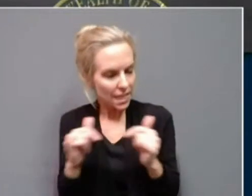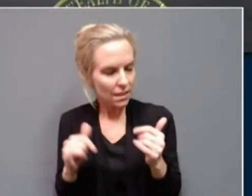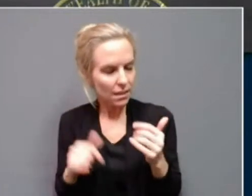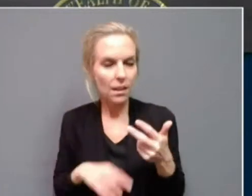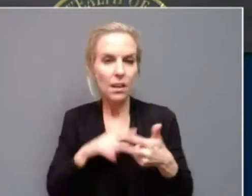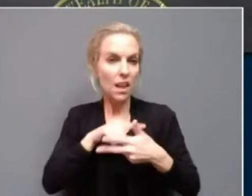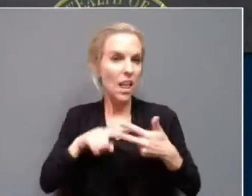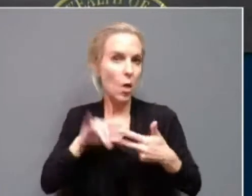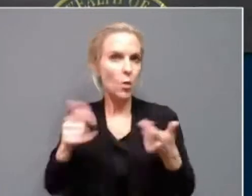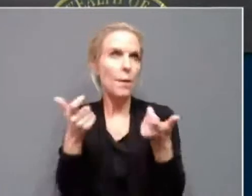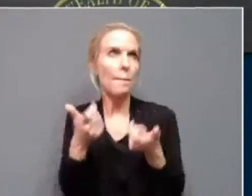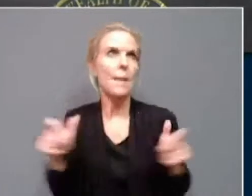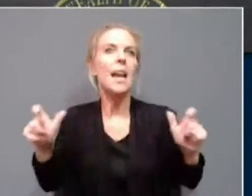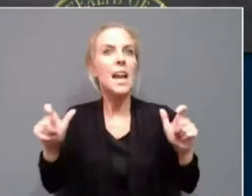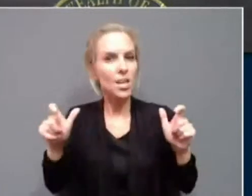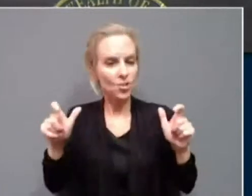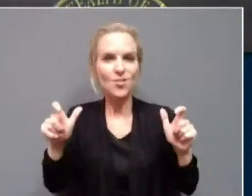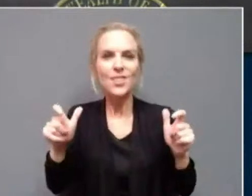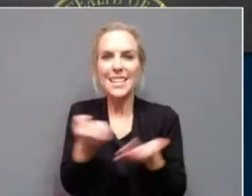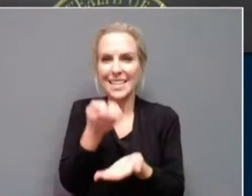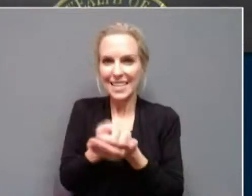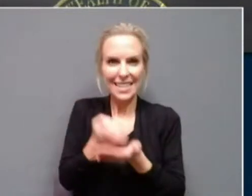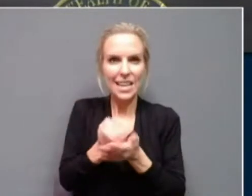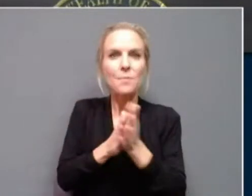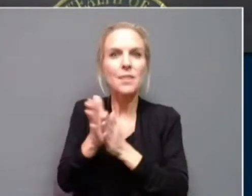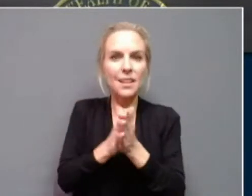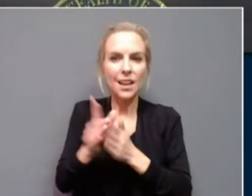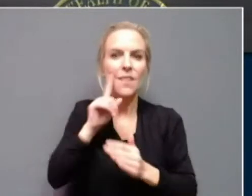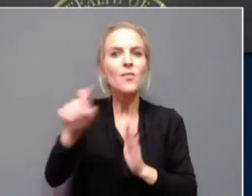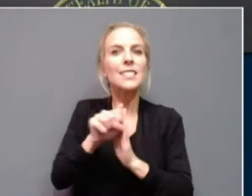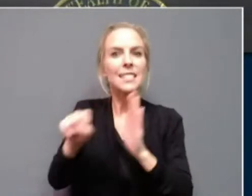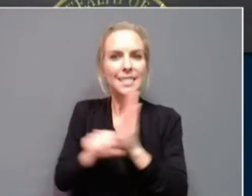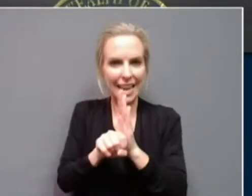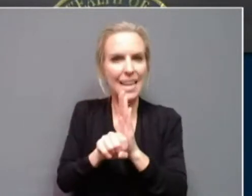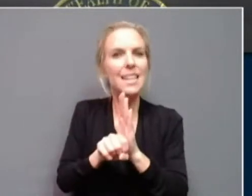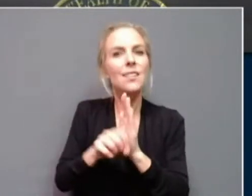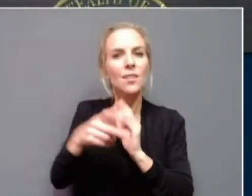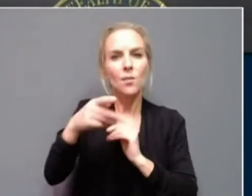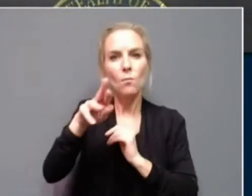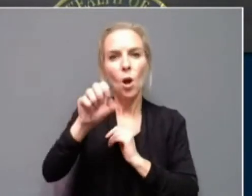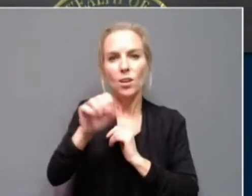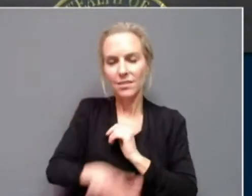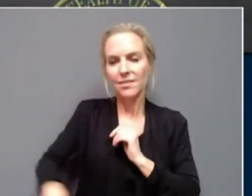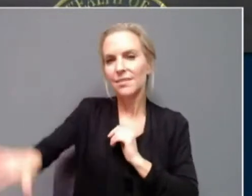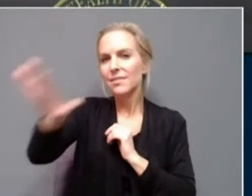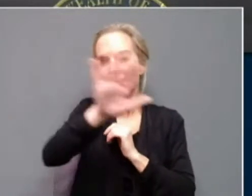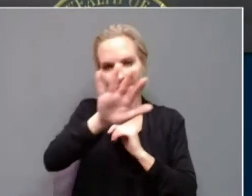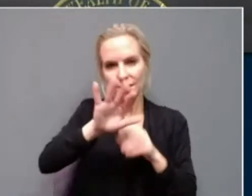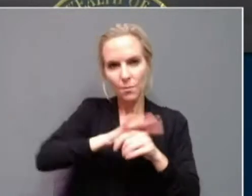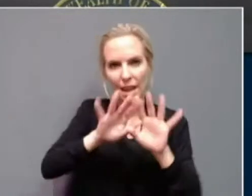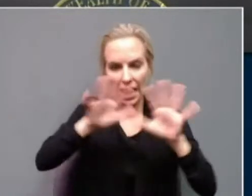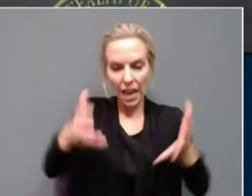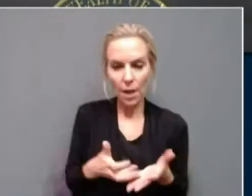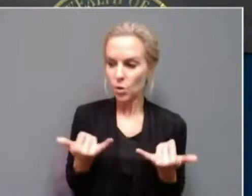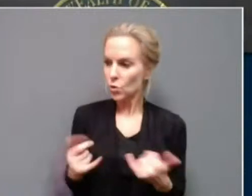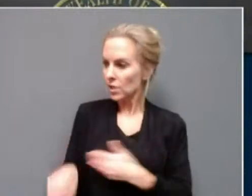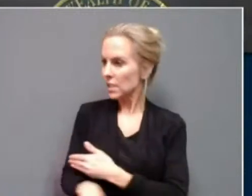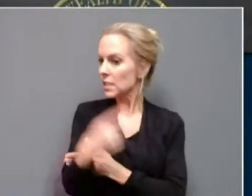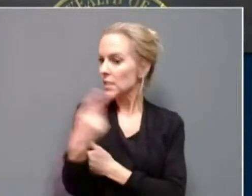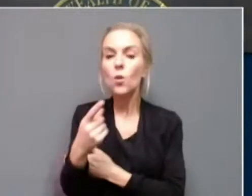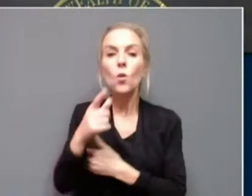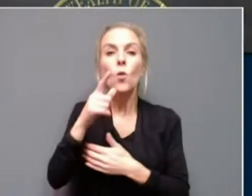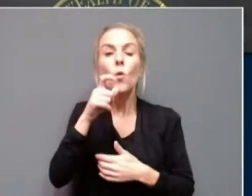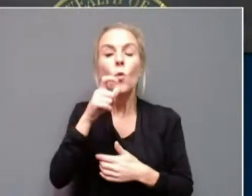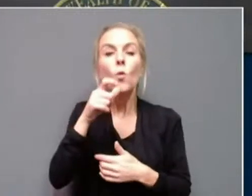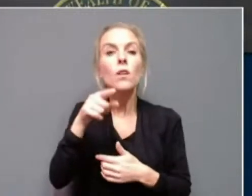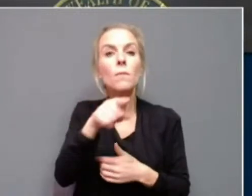major economic drivers for our state parks throughout the pandemic. So beginning today, eligible Kentuckians who have received